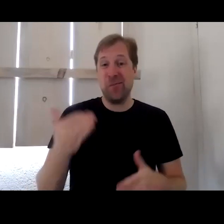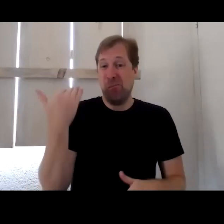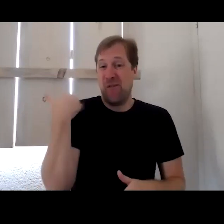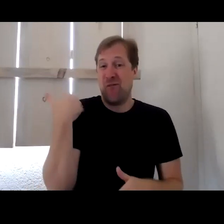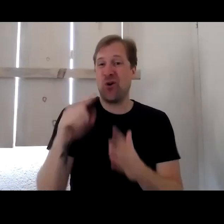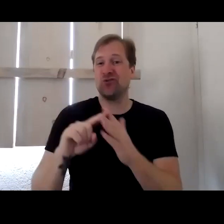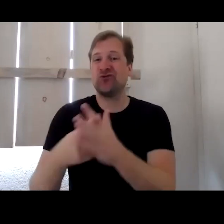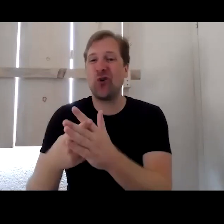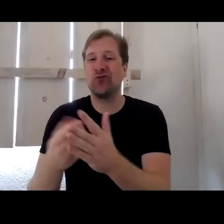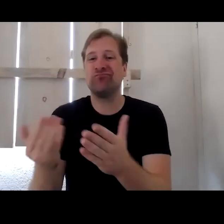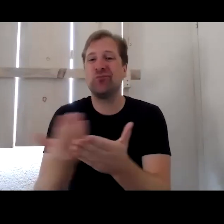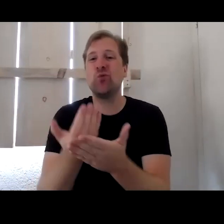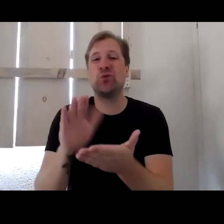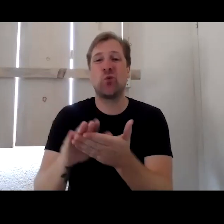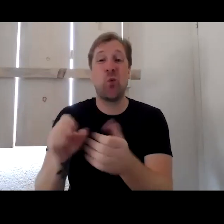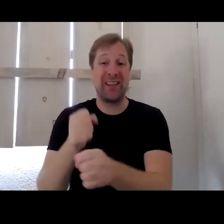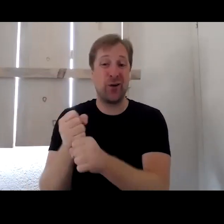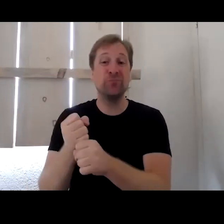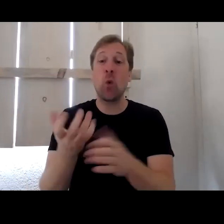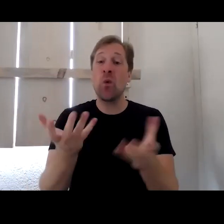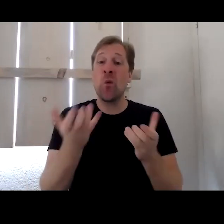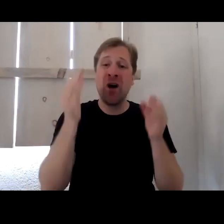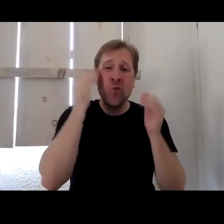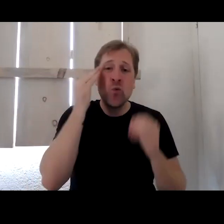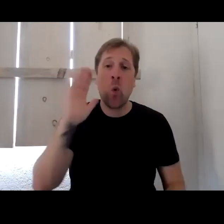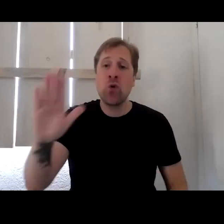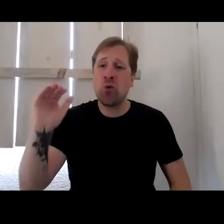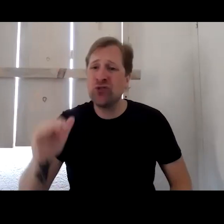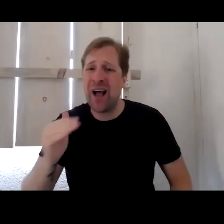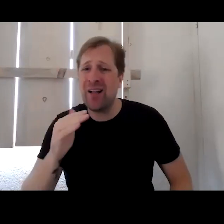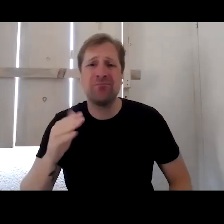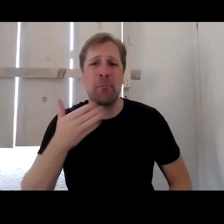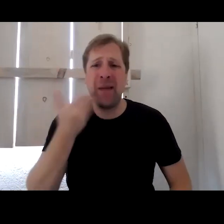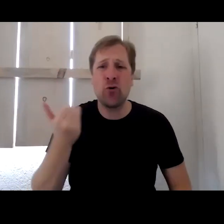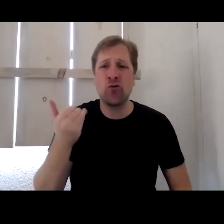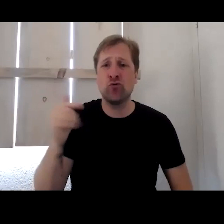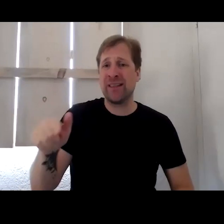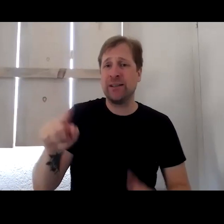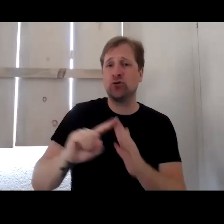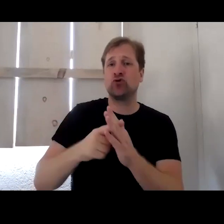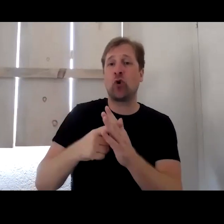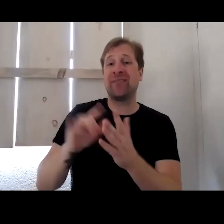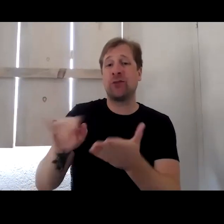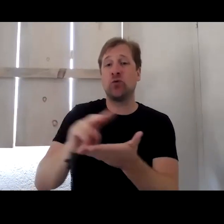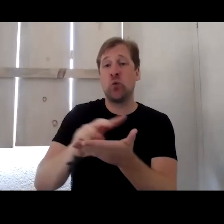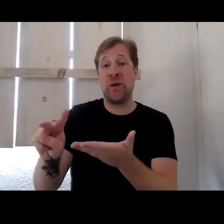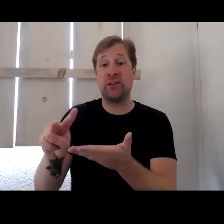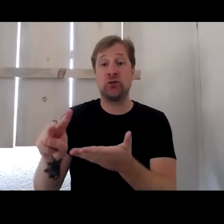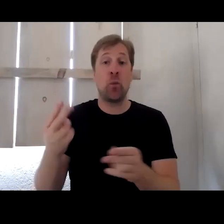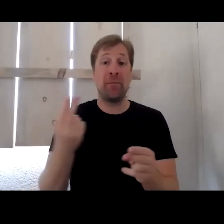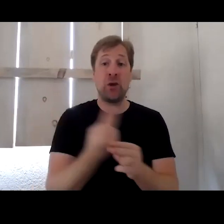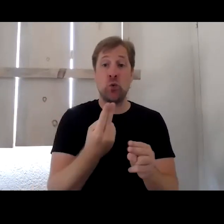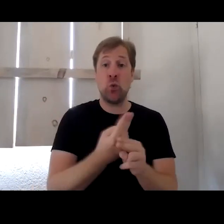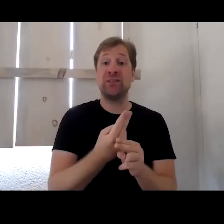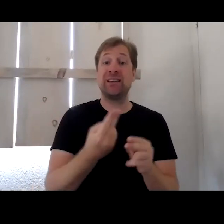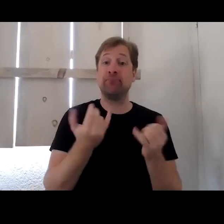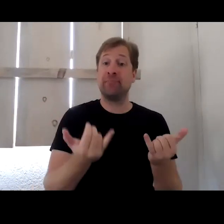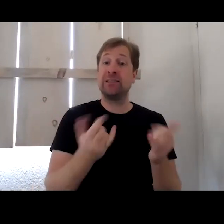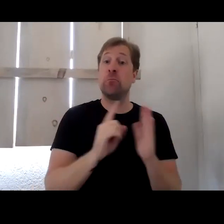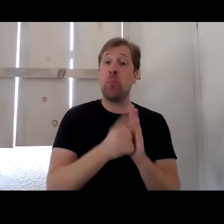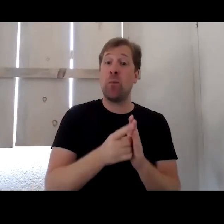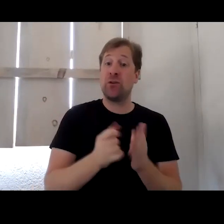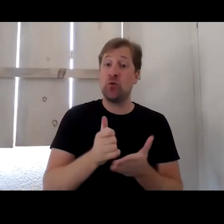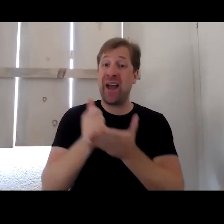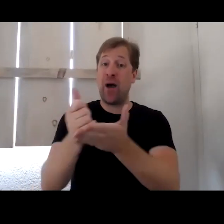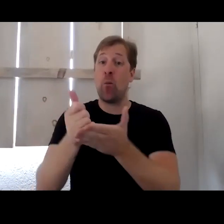We want to get to know you and your child better during these initial 2 weeks. So we will be utilizing some of this time to help with the